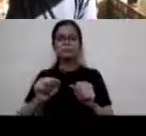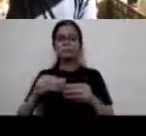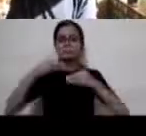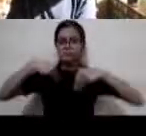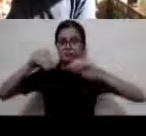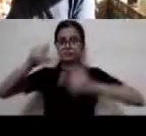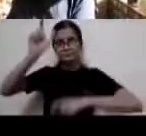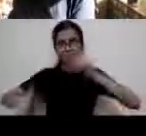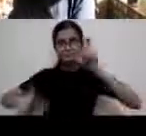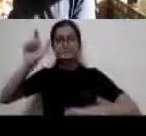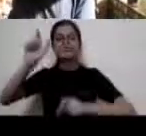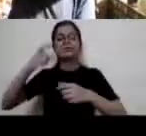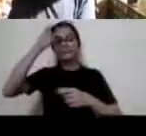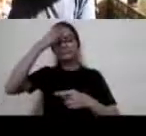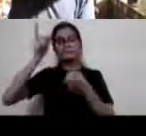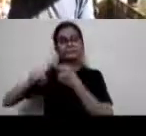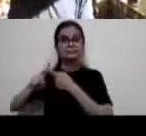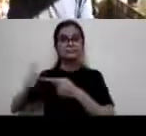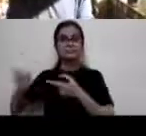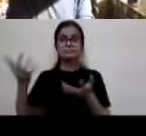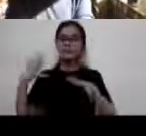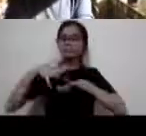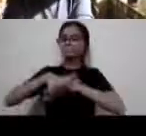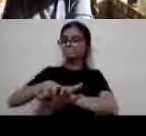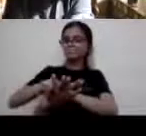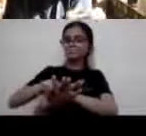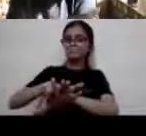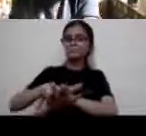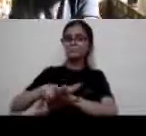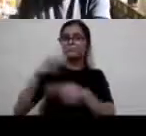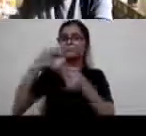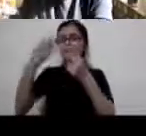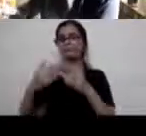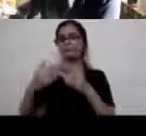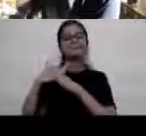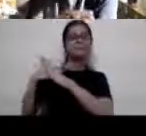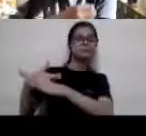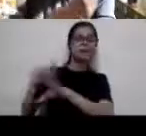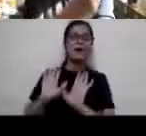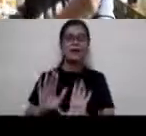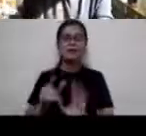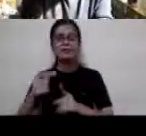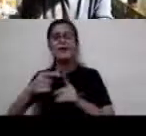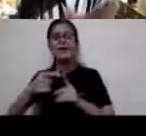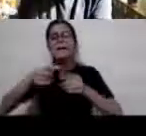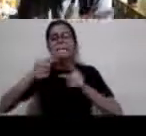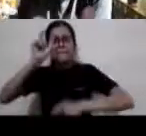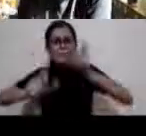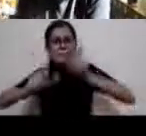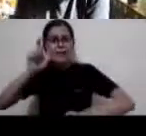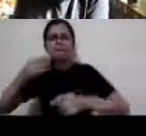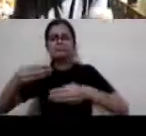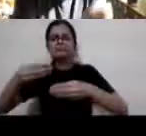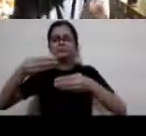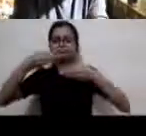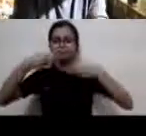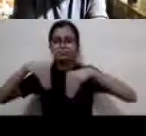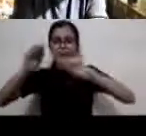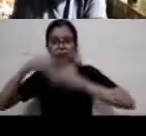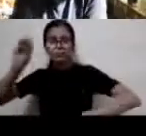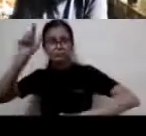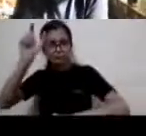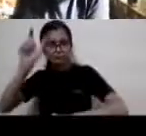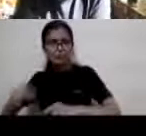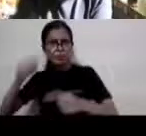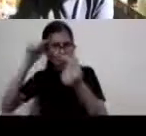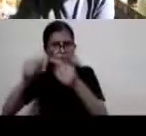usually it prevents inclusive design. Because in a public tender, usually conditions, elements, and all the goals